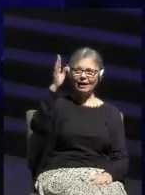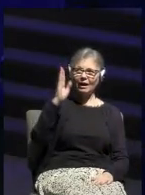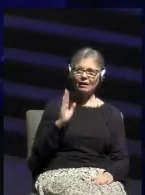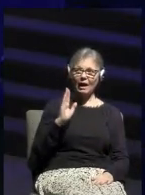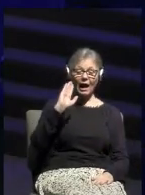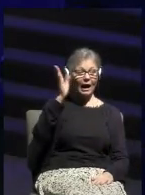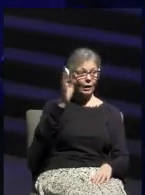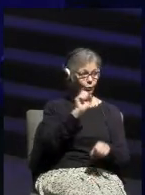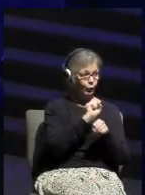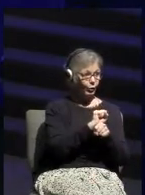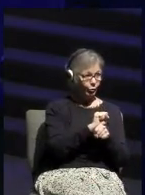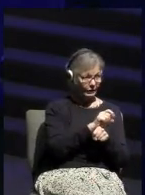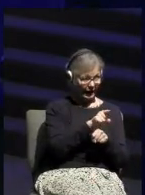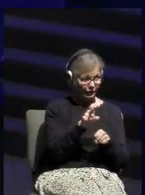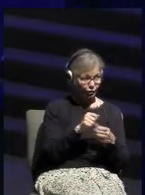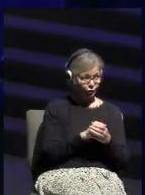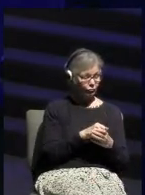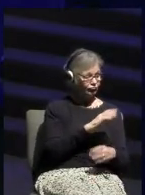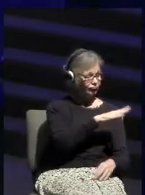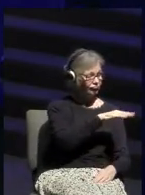you. Turn to your neighbor and say, he'll protect you.